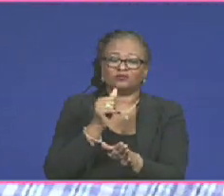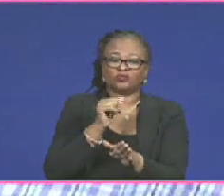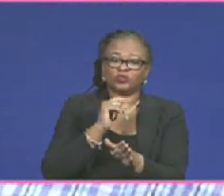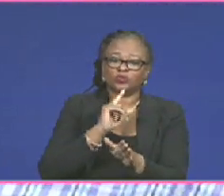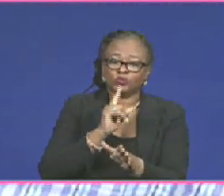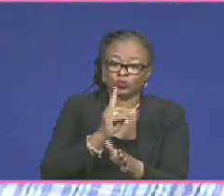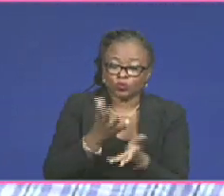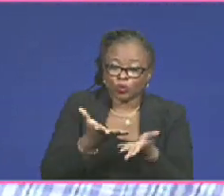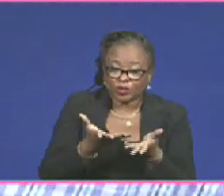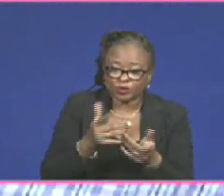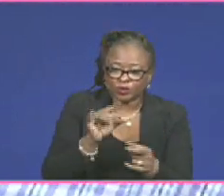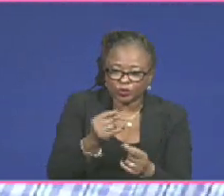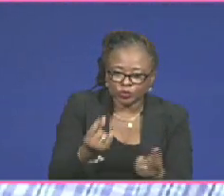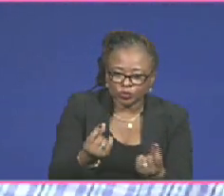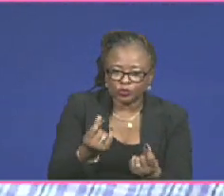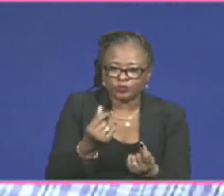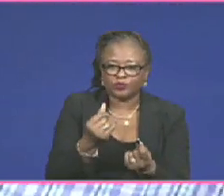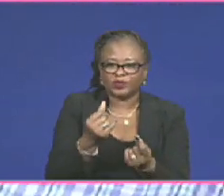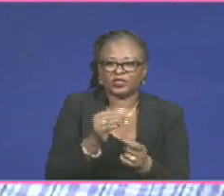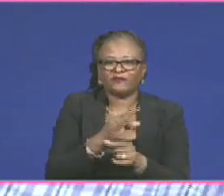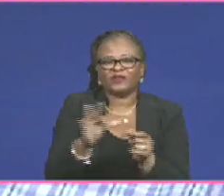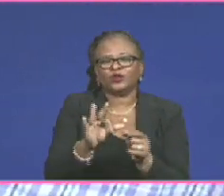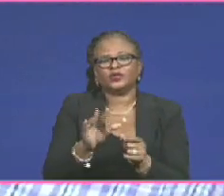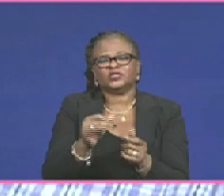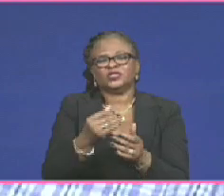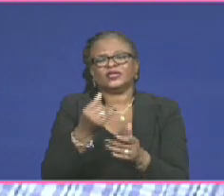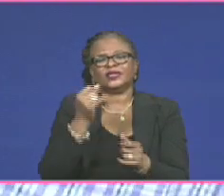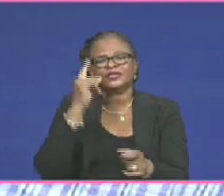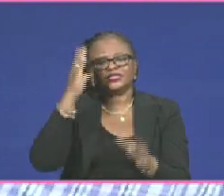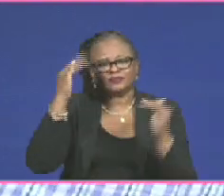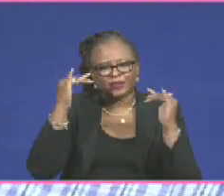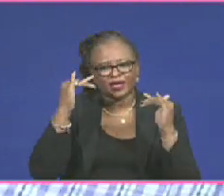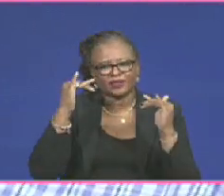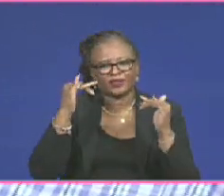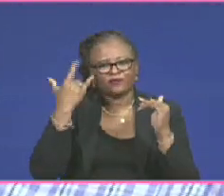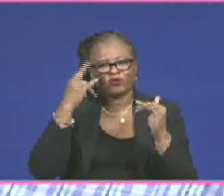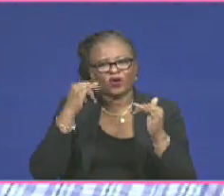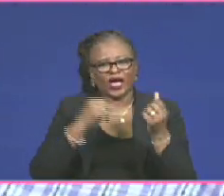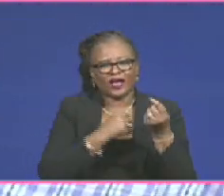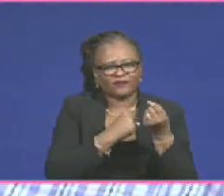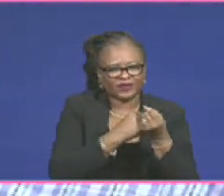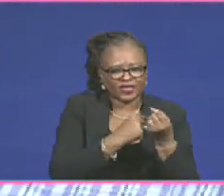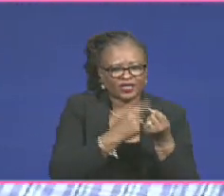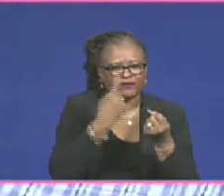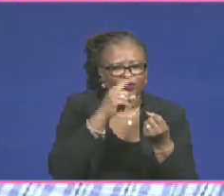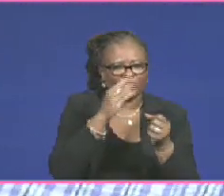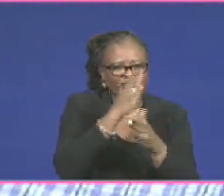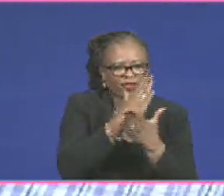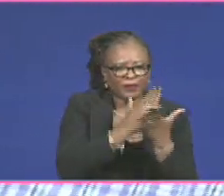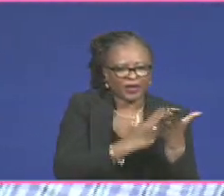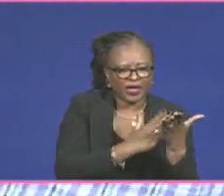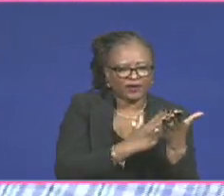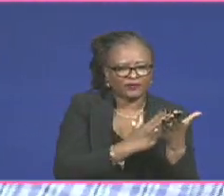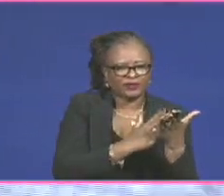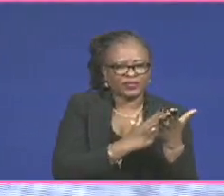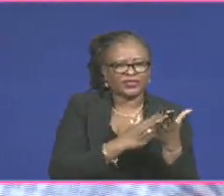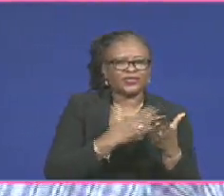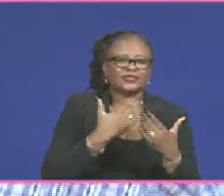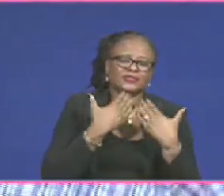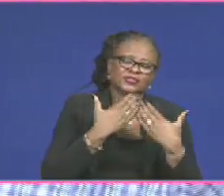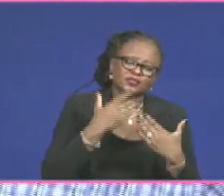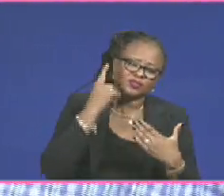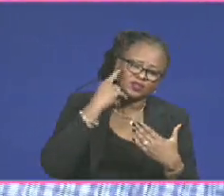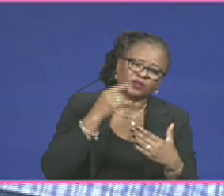so we have to clean that up. And secondly, the Federation expects the Bahamas Olympic Committee to be an advocate on their behalf, and we will. Sounds pretty good. Once